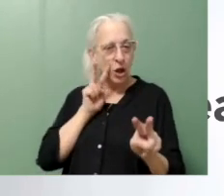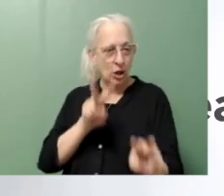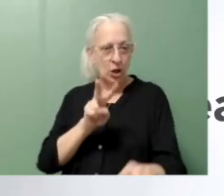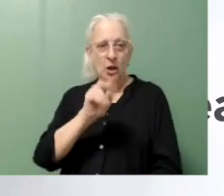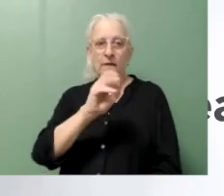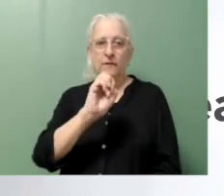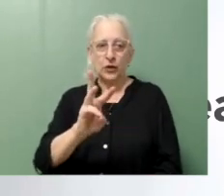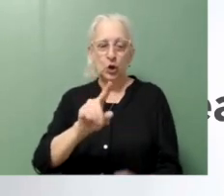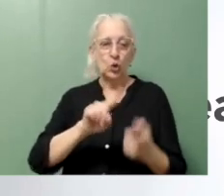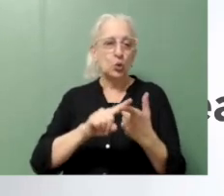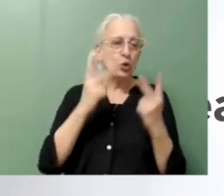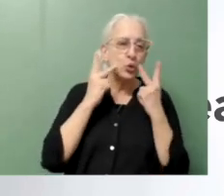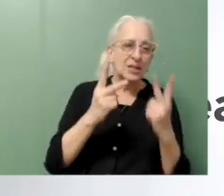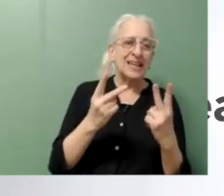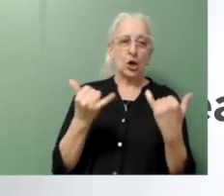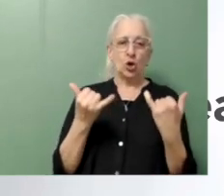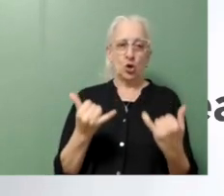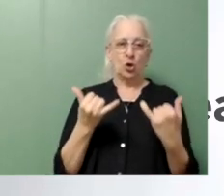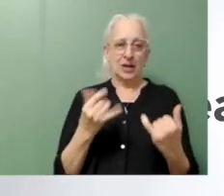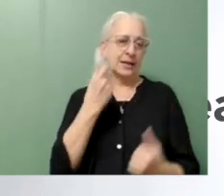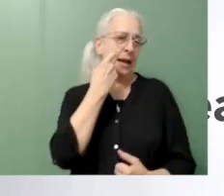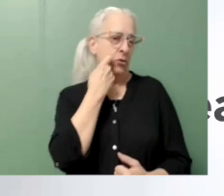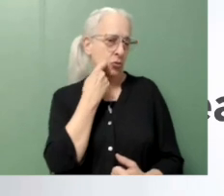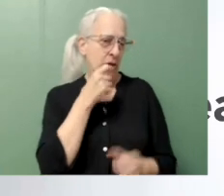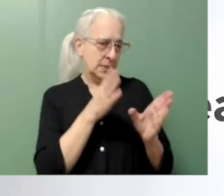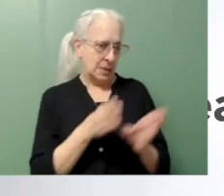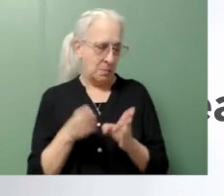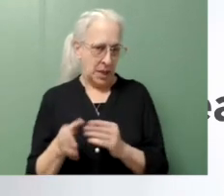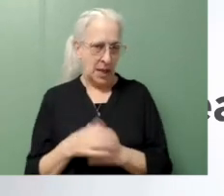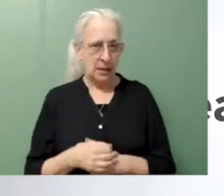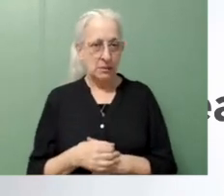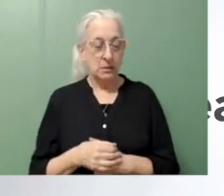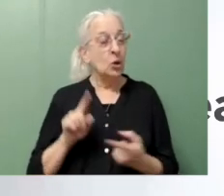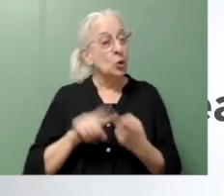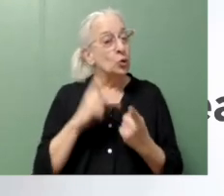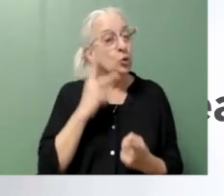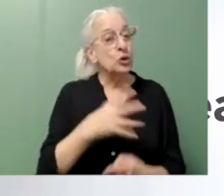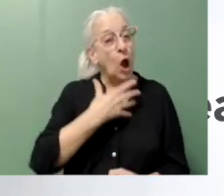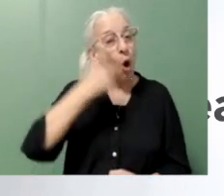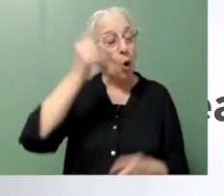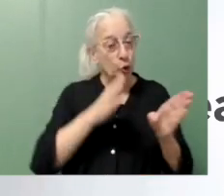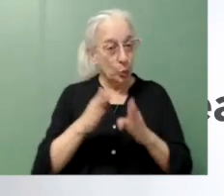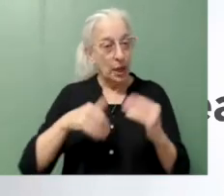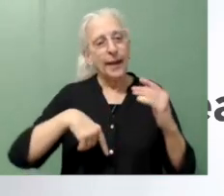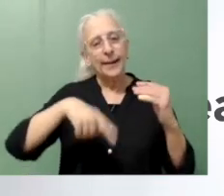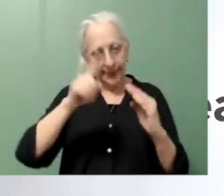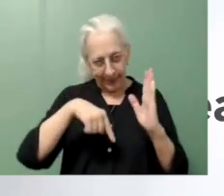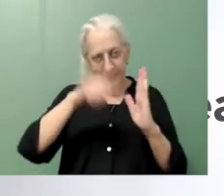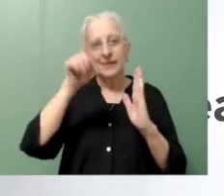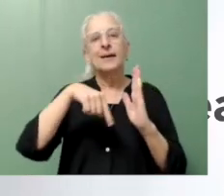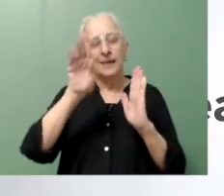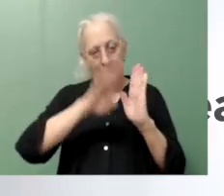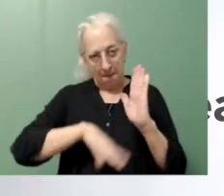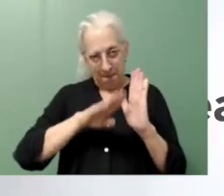current and recent plans. Need older plans? Scroll down to the bottom of the